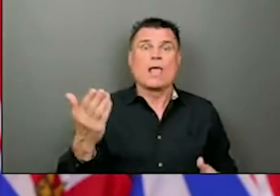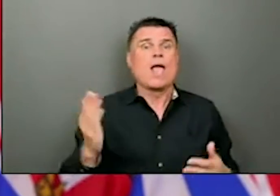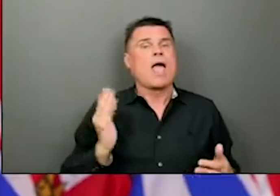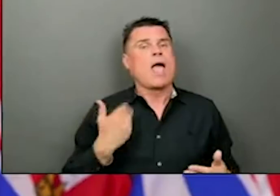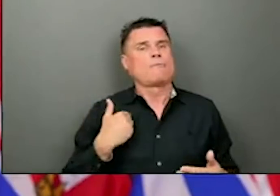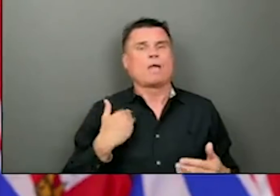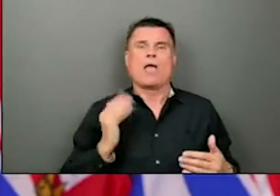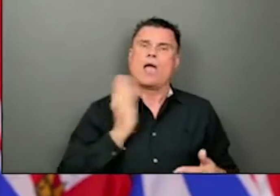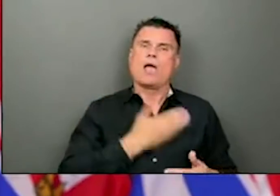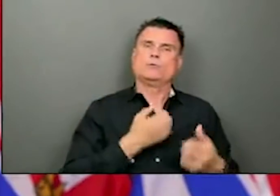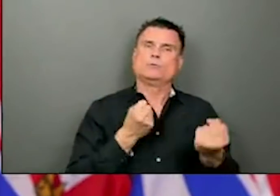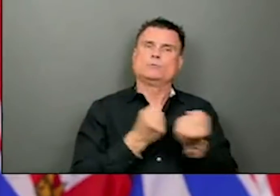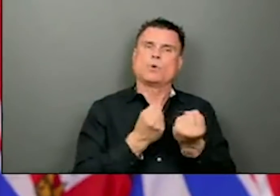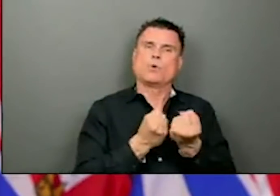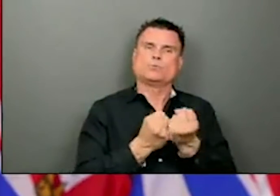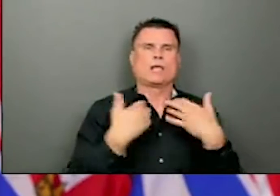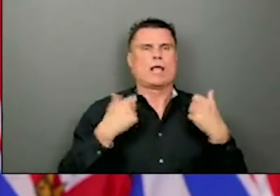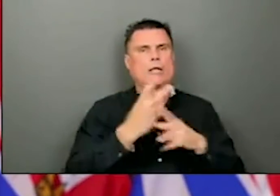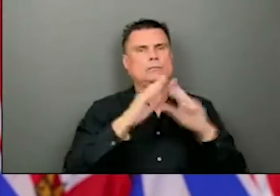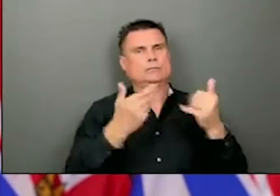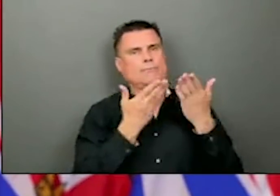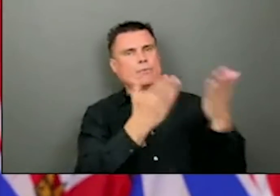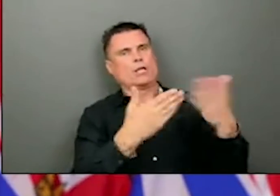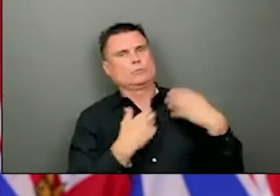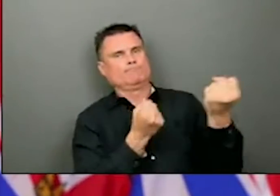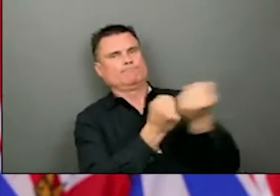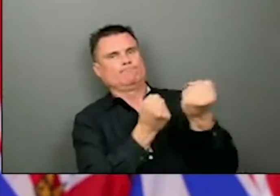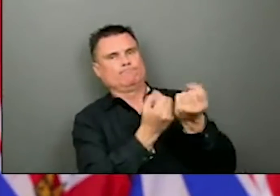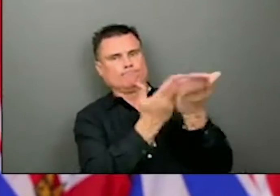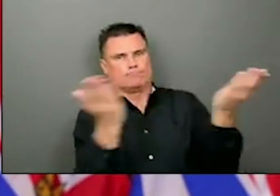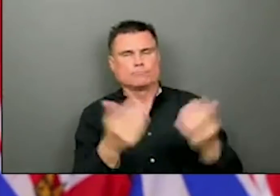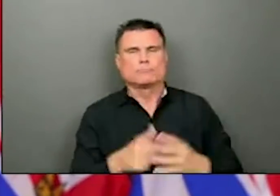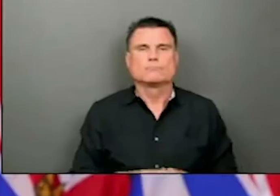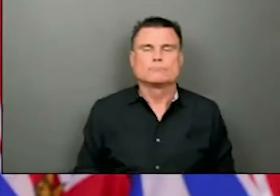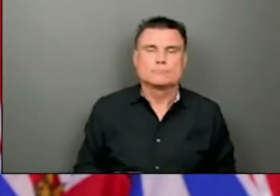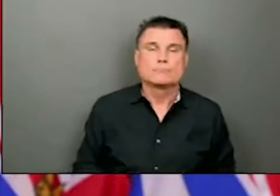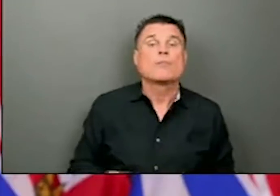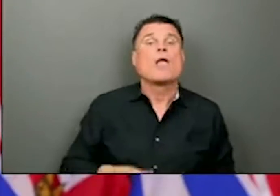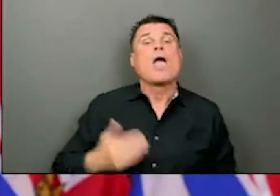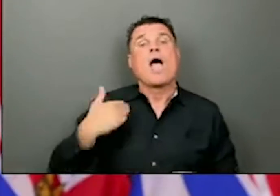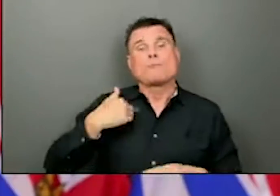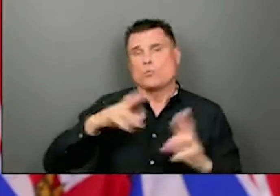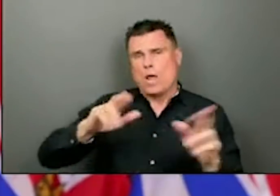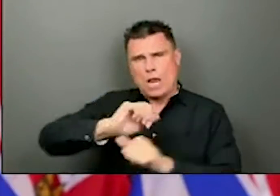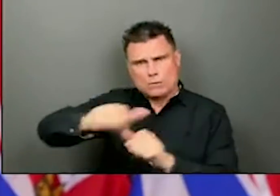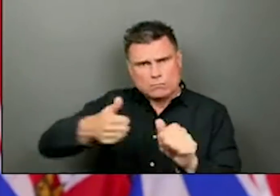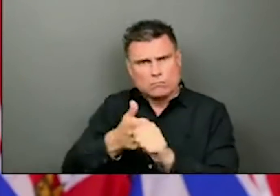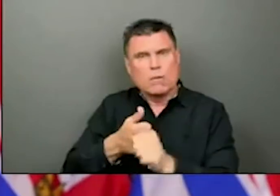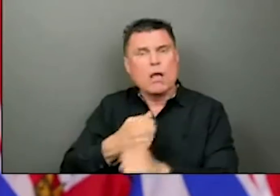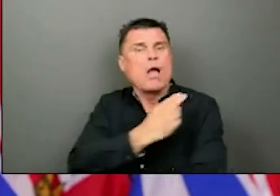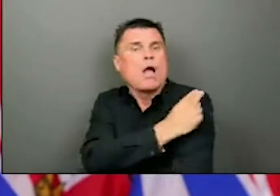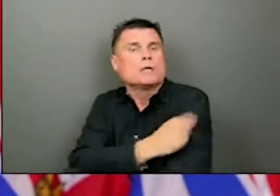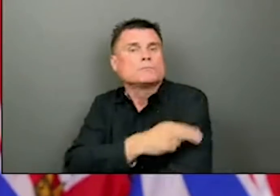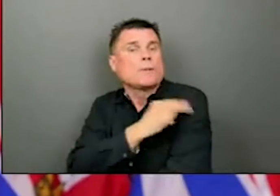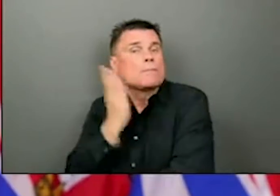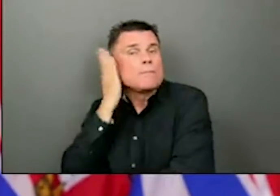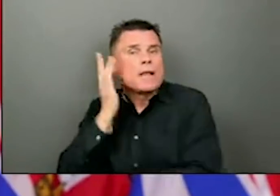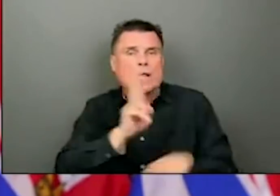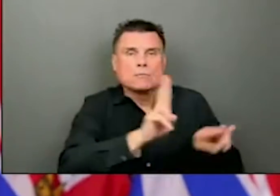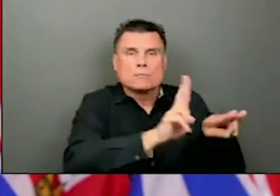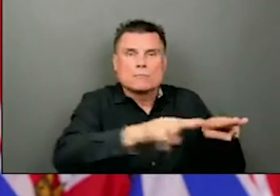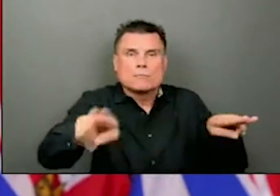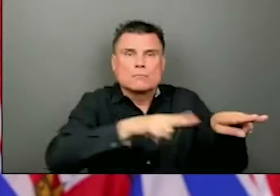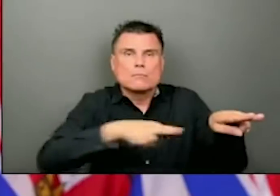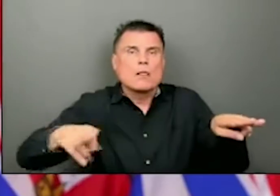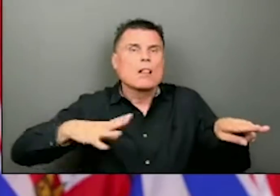7 of our surge ICU beds is in operation today and is being used. A sign, I think, of the reduction